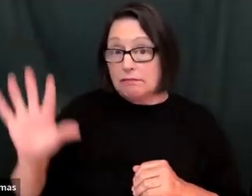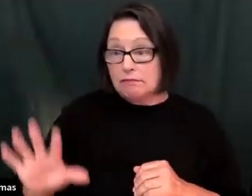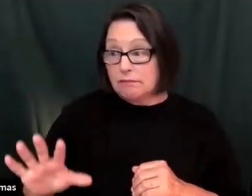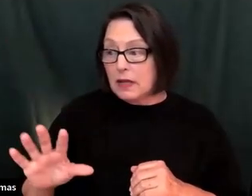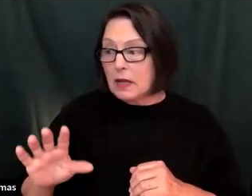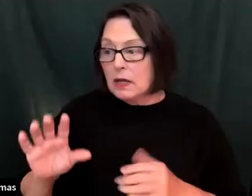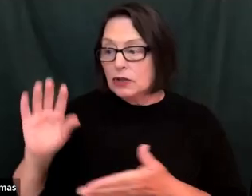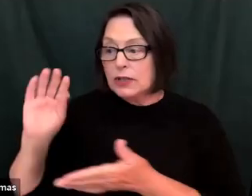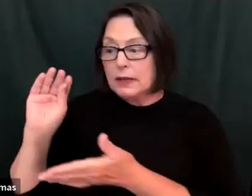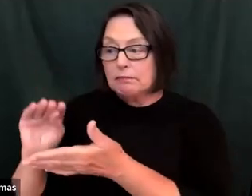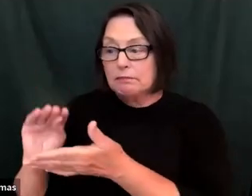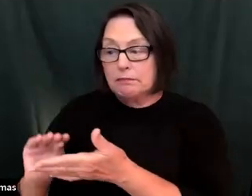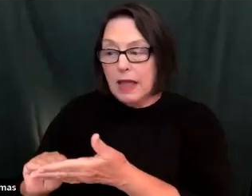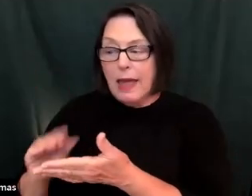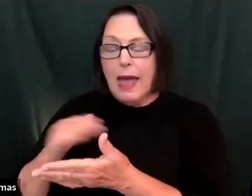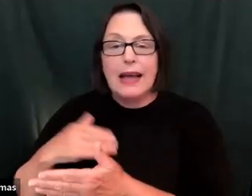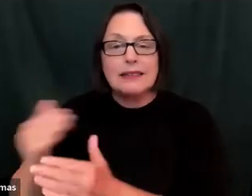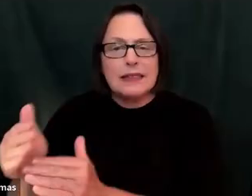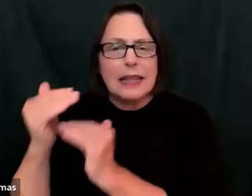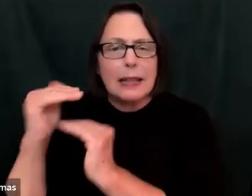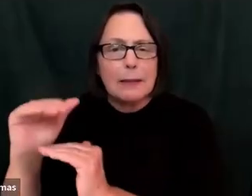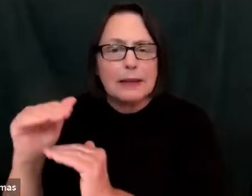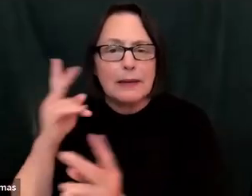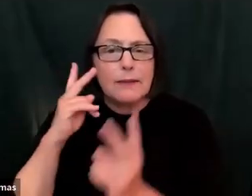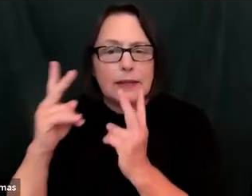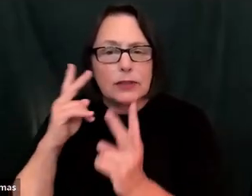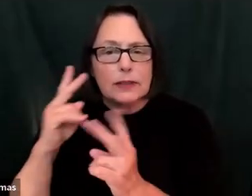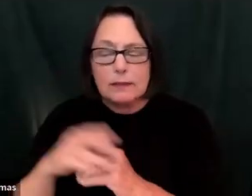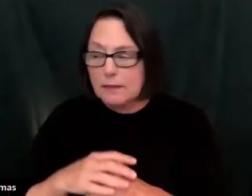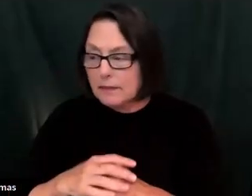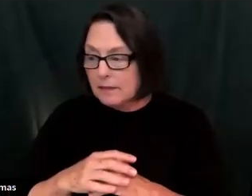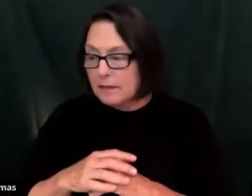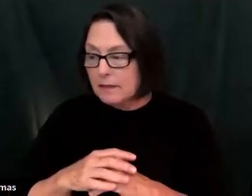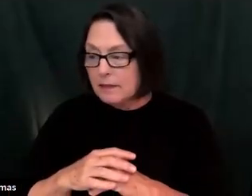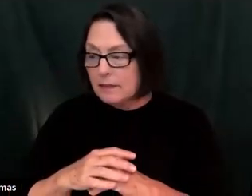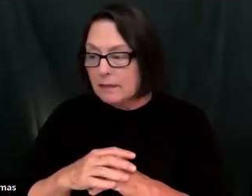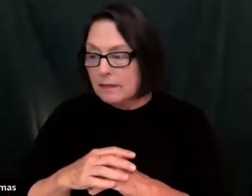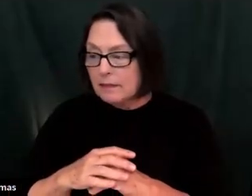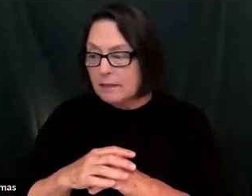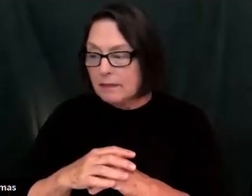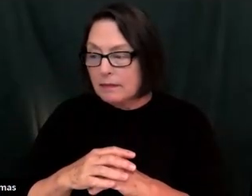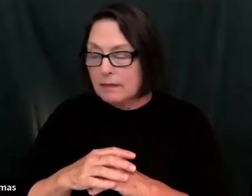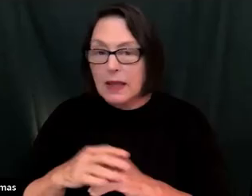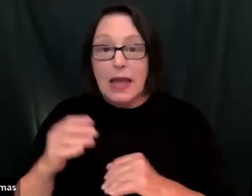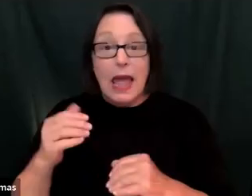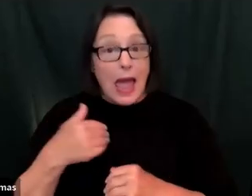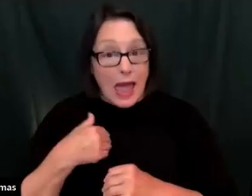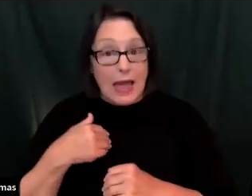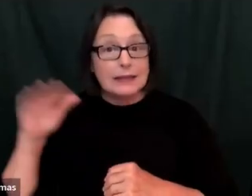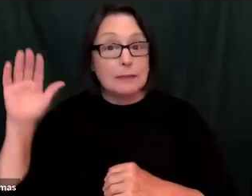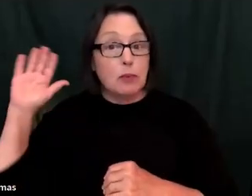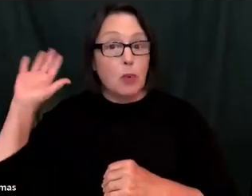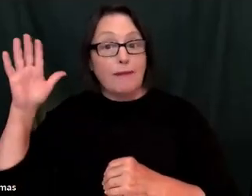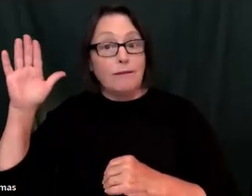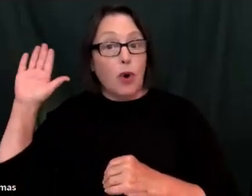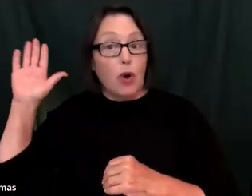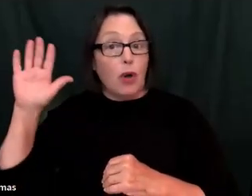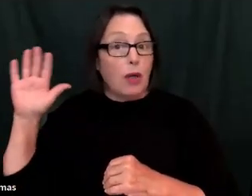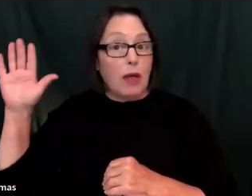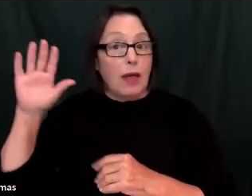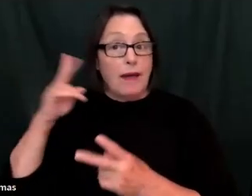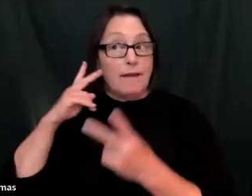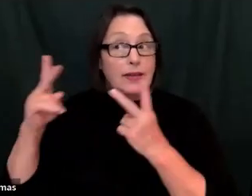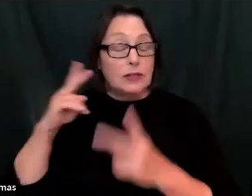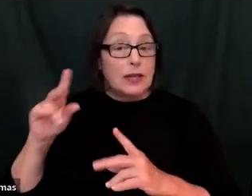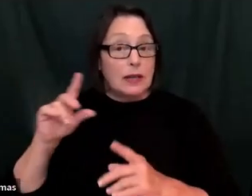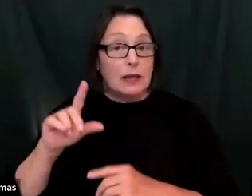has noted that he has limited vision. He has peripheral vision in his right eye and central vision in